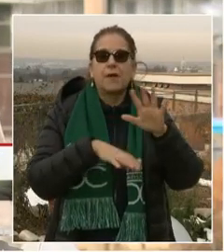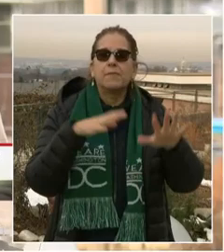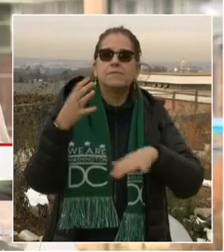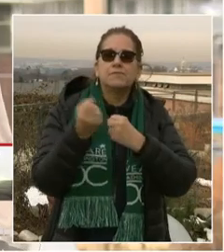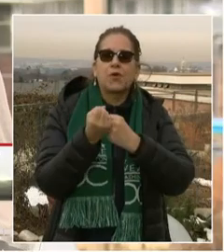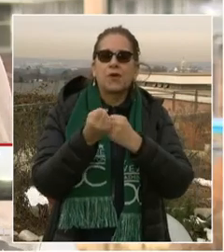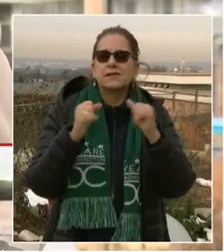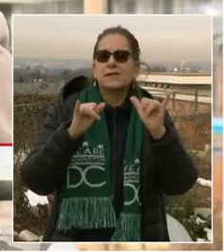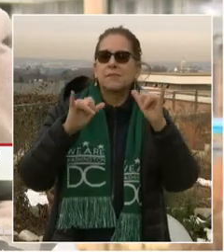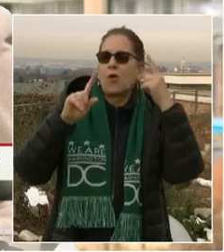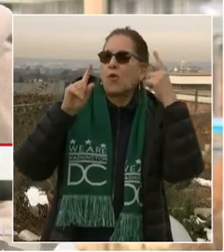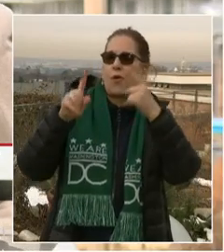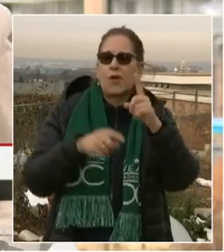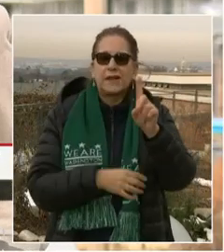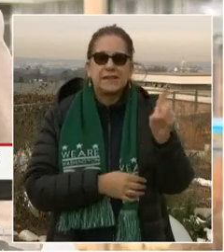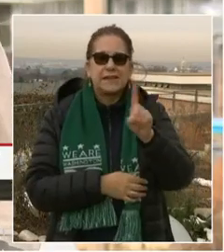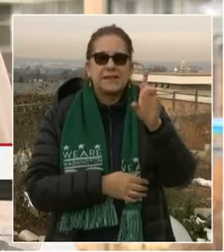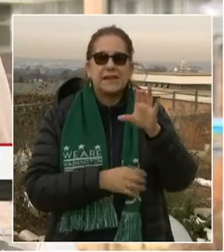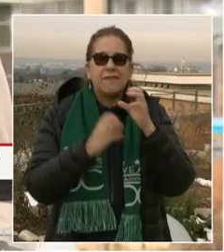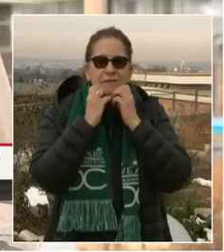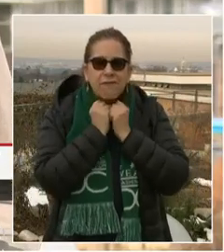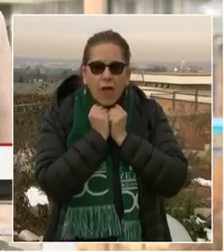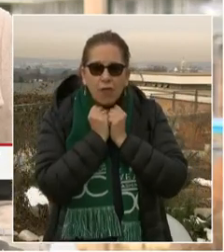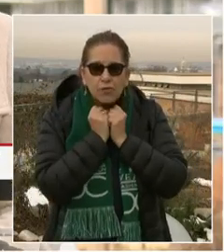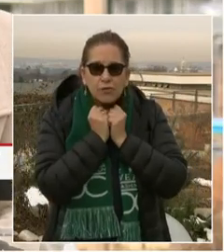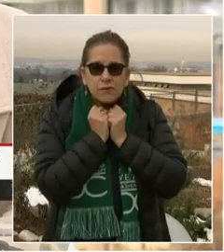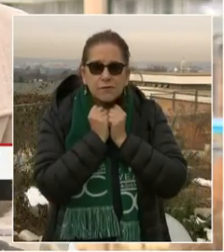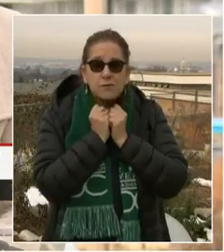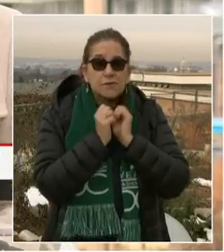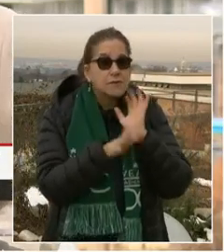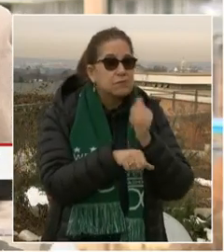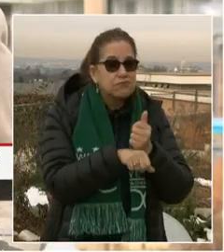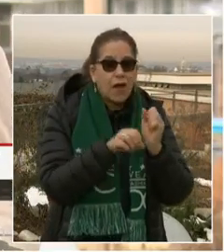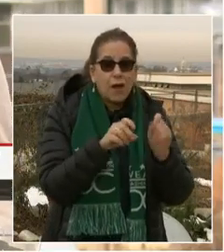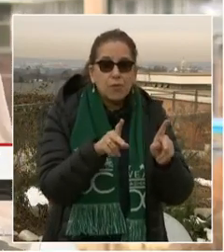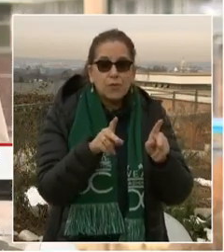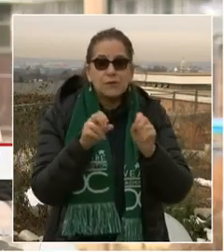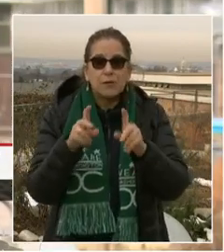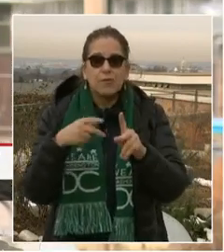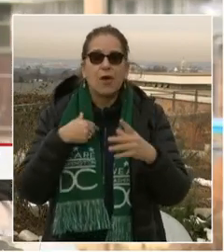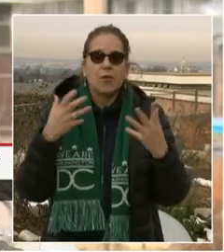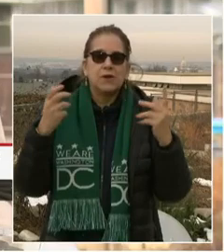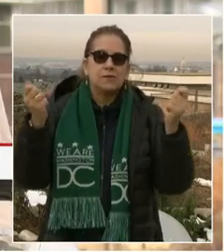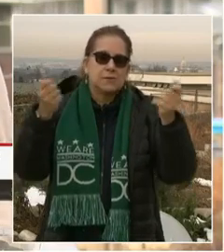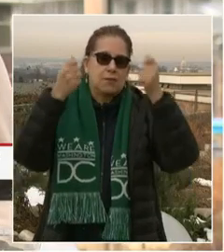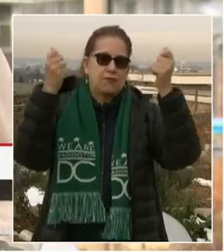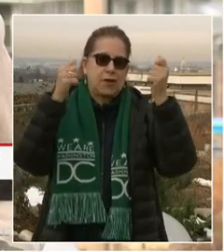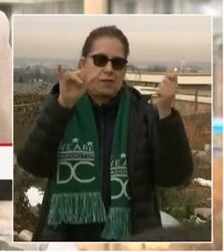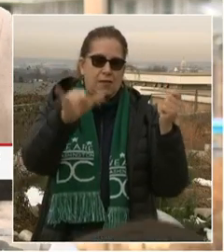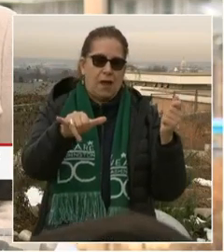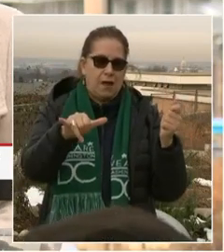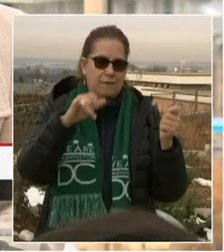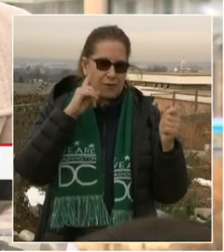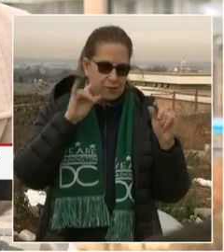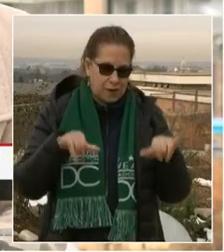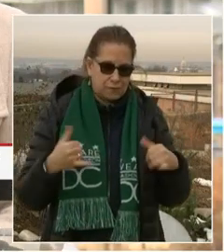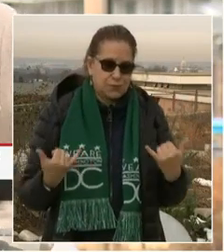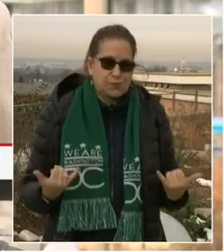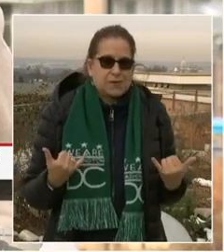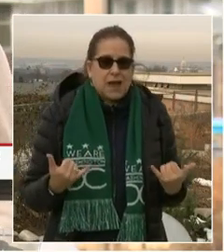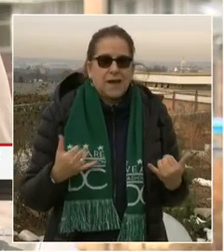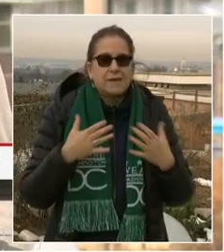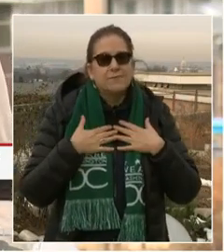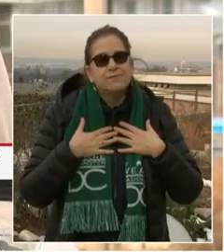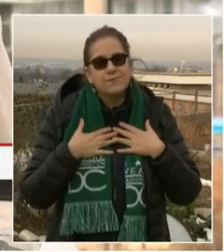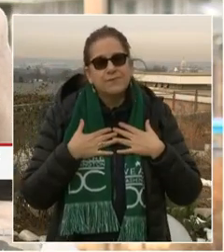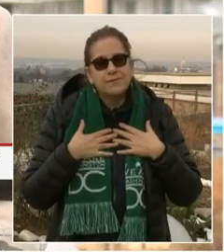see opportunities like today to celebrate. As many of you know, the maternal mortality rates here are an